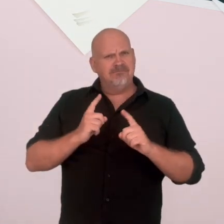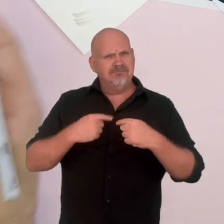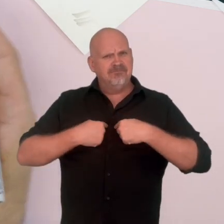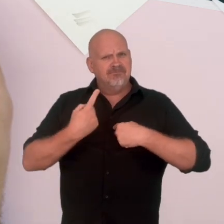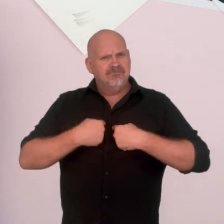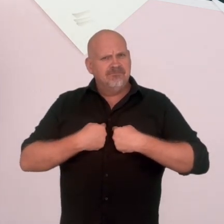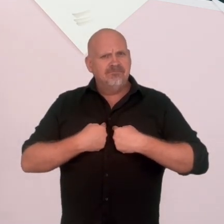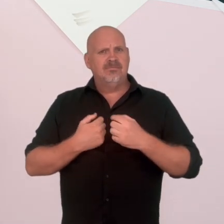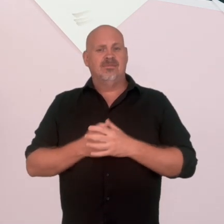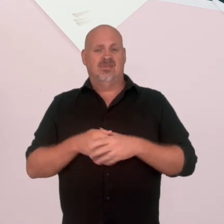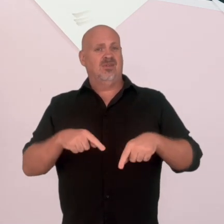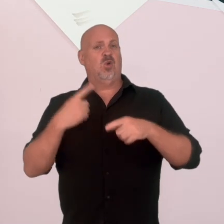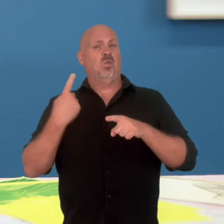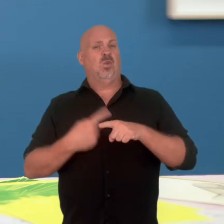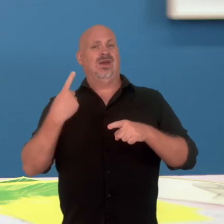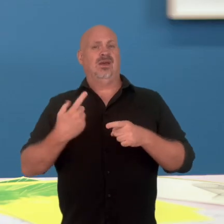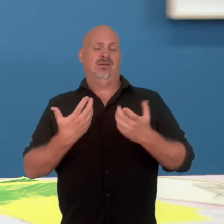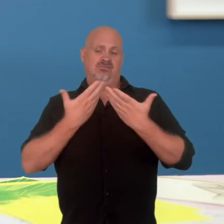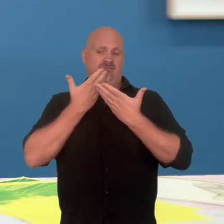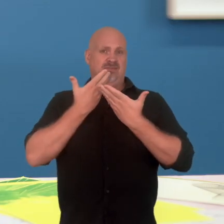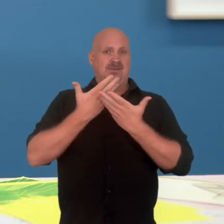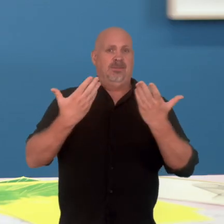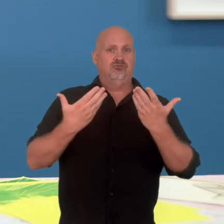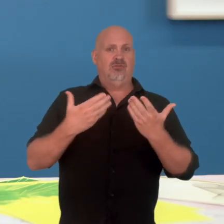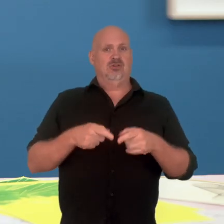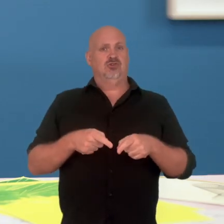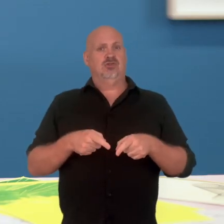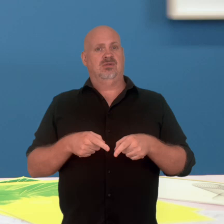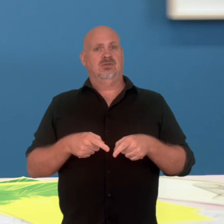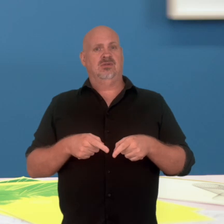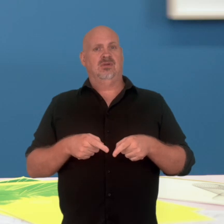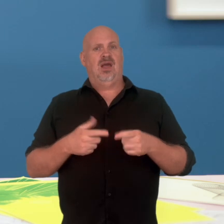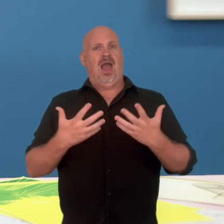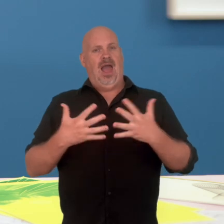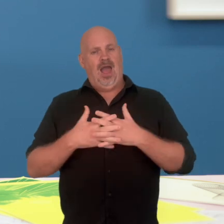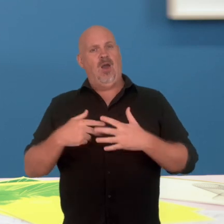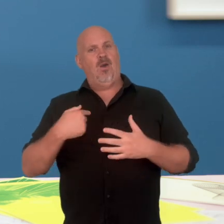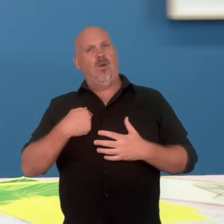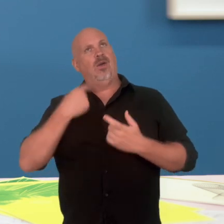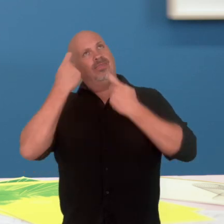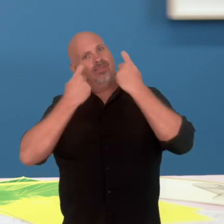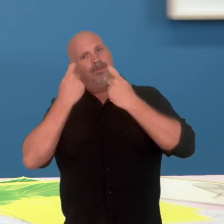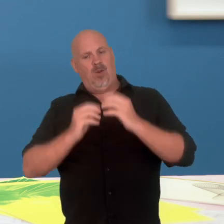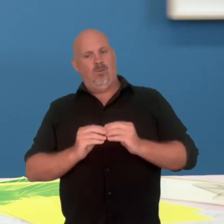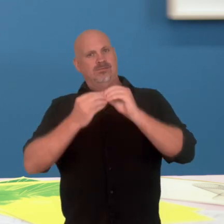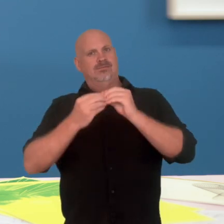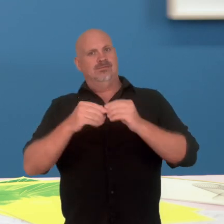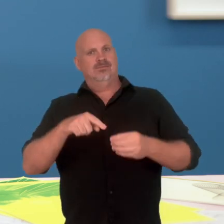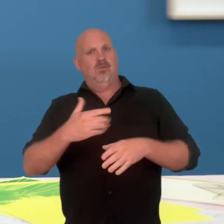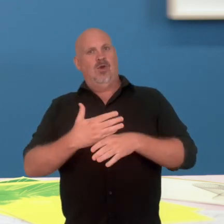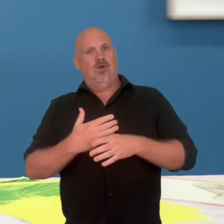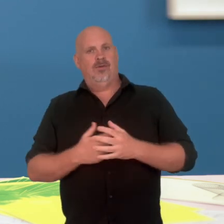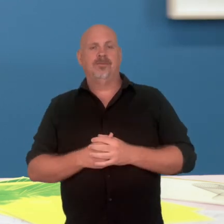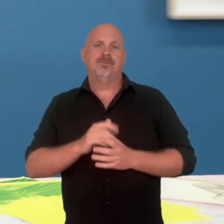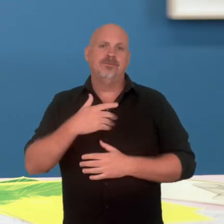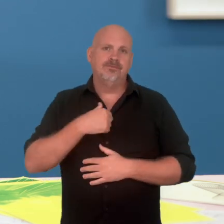a very quick demonstration of how I like to think about making work. And